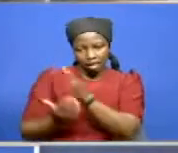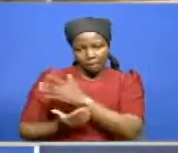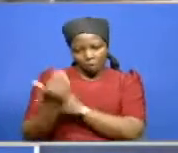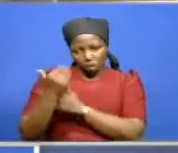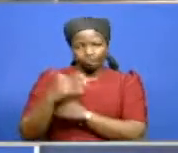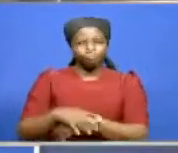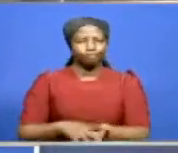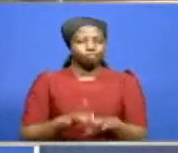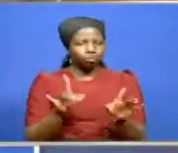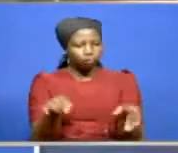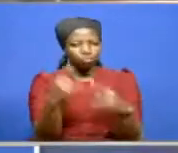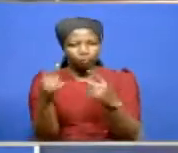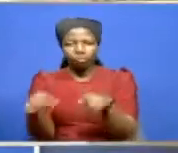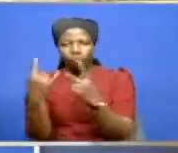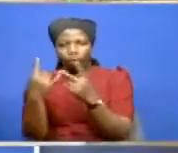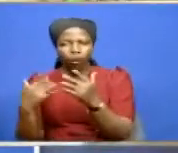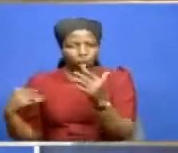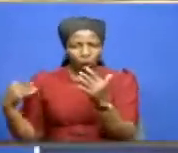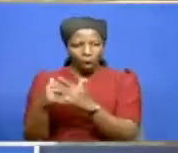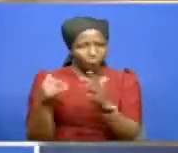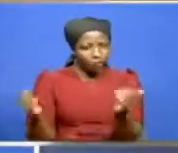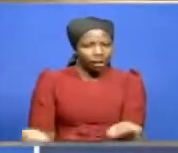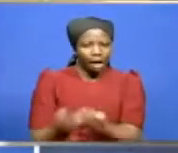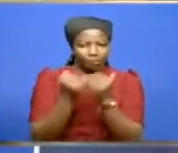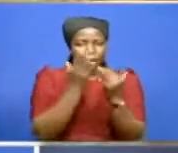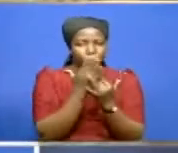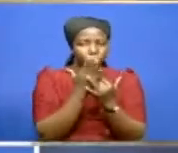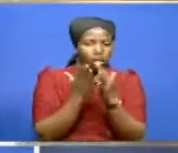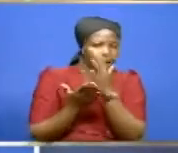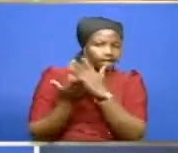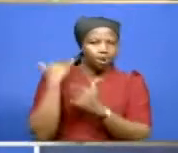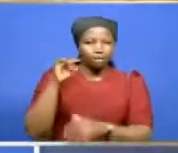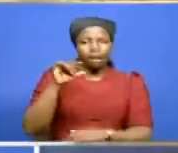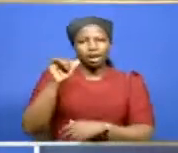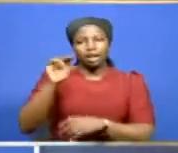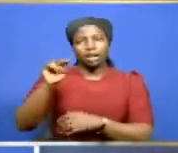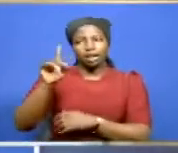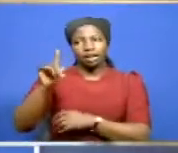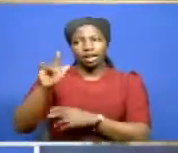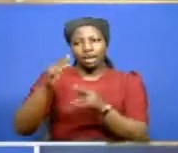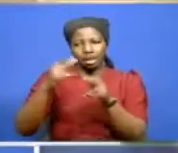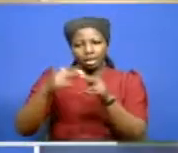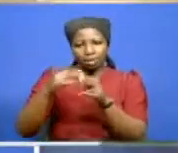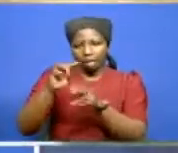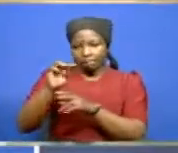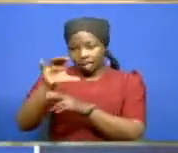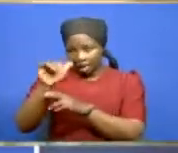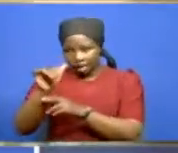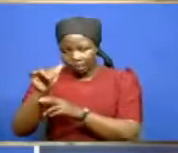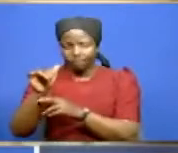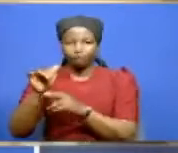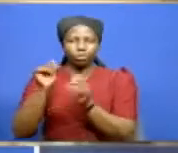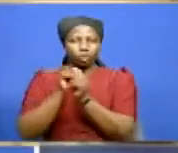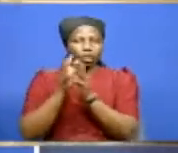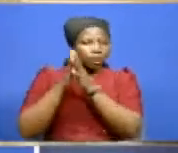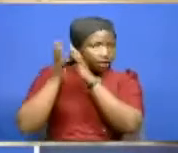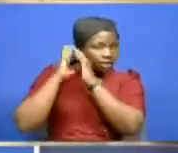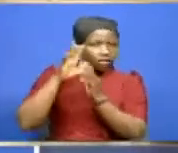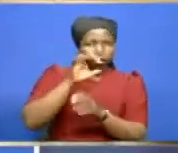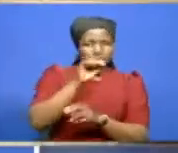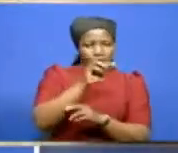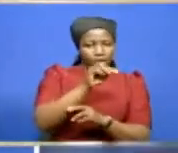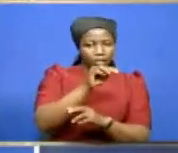almost broke out between former Ganda Ward MCA Abdurrahman Omar and Kilifi ODM coordinator Samir